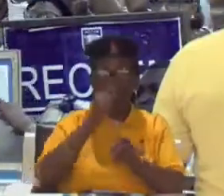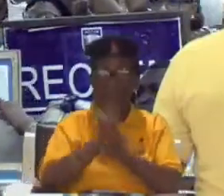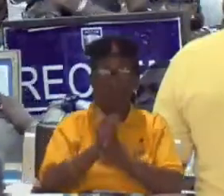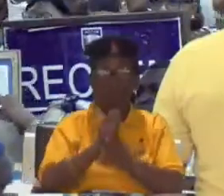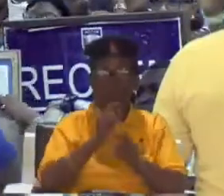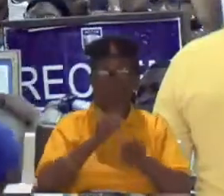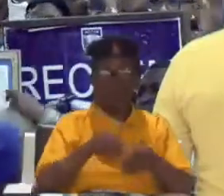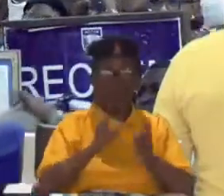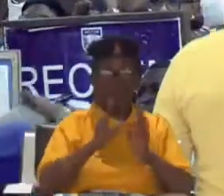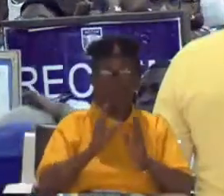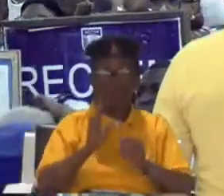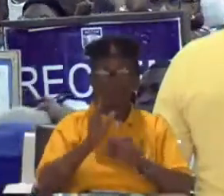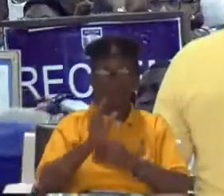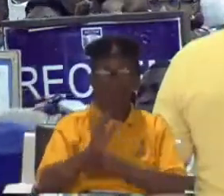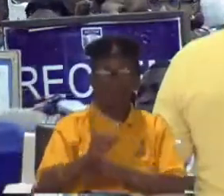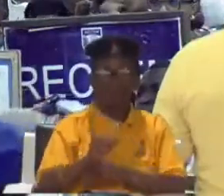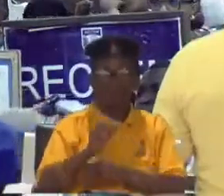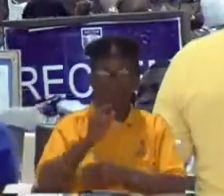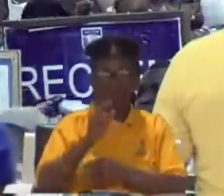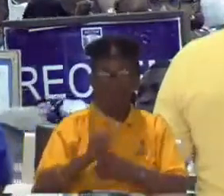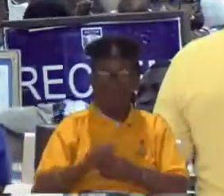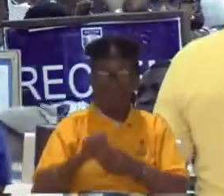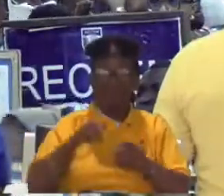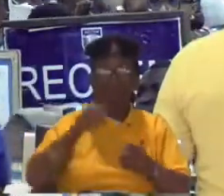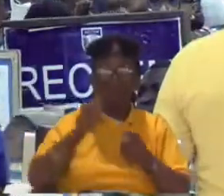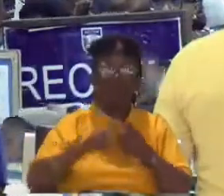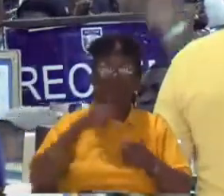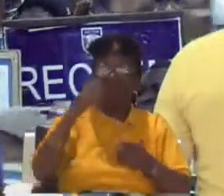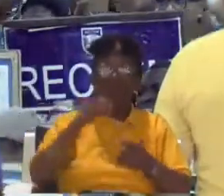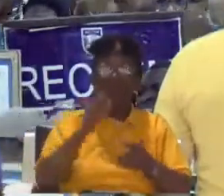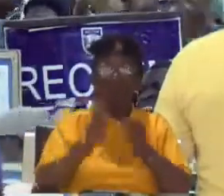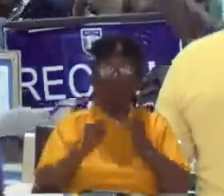speak? If it's okay by you, shout